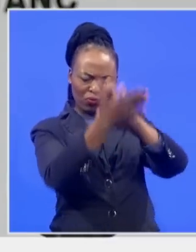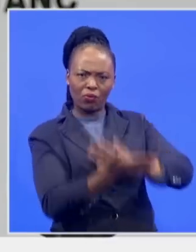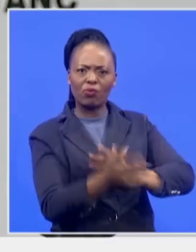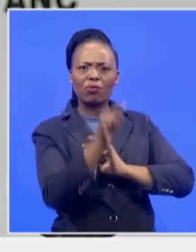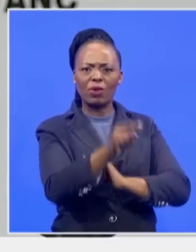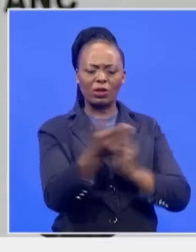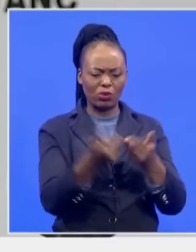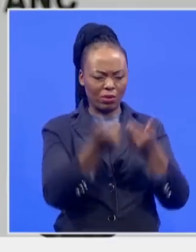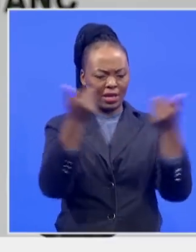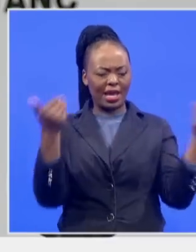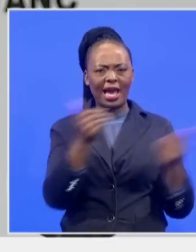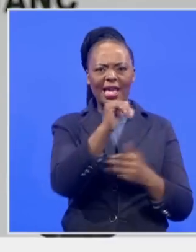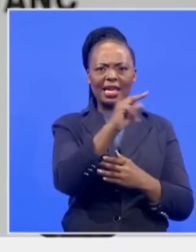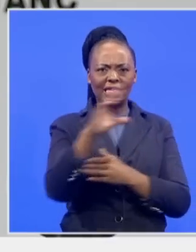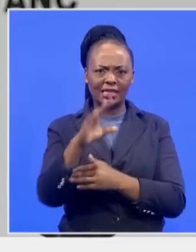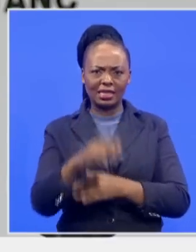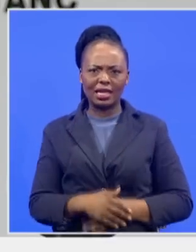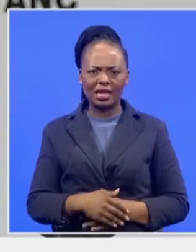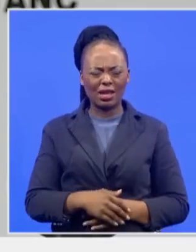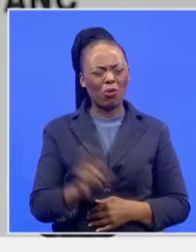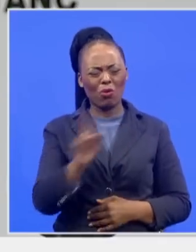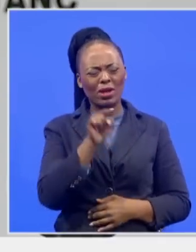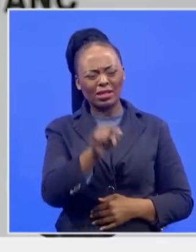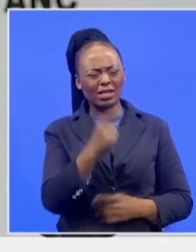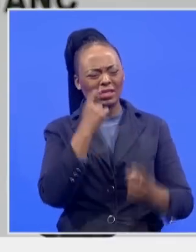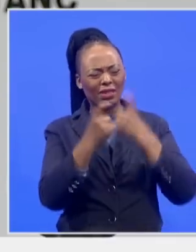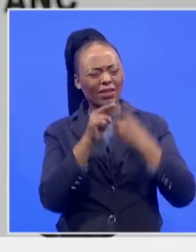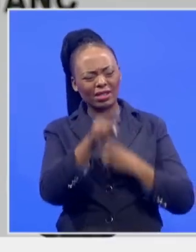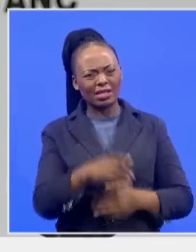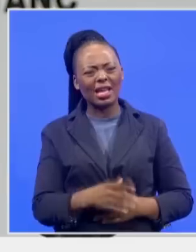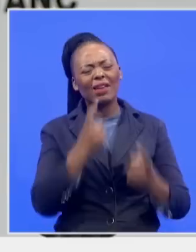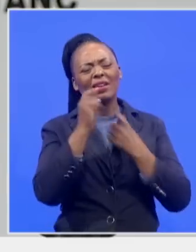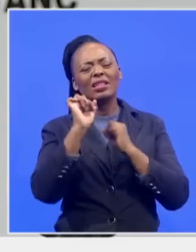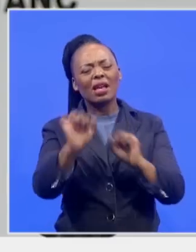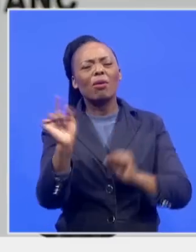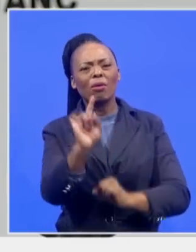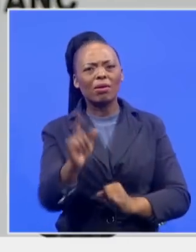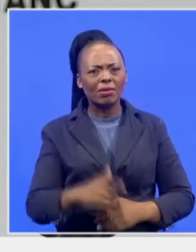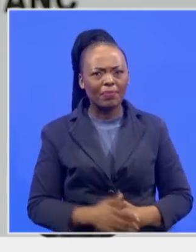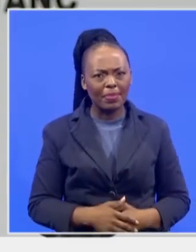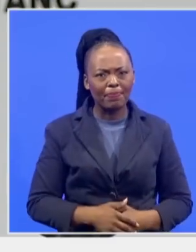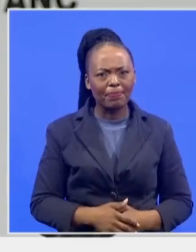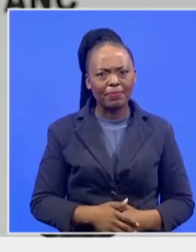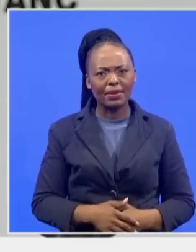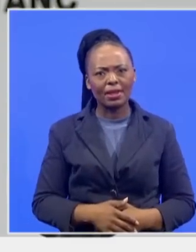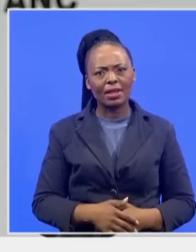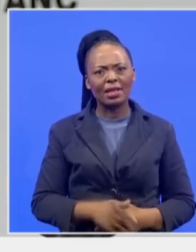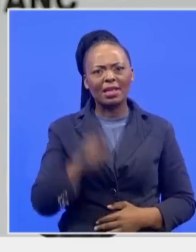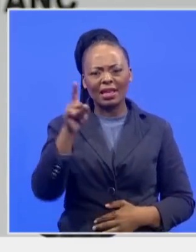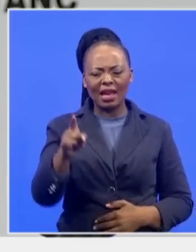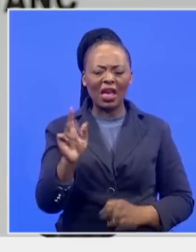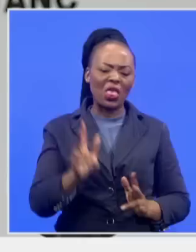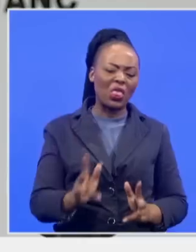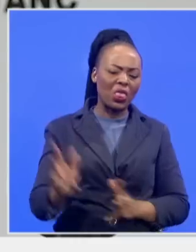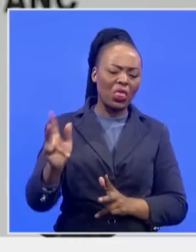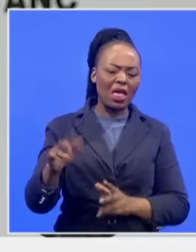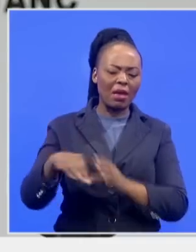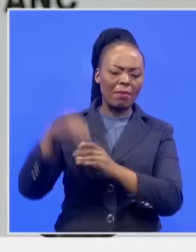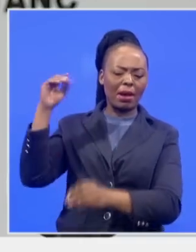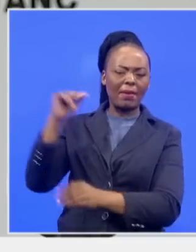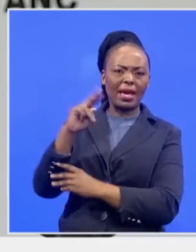disrepute. What sort of grievance is that? What is their grievance? That takes them to go and vote for the DA